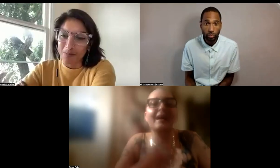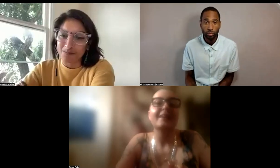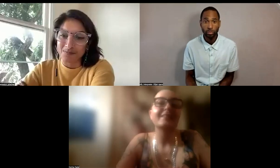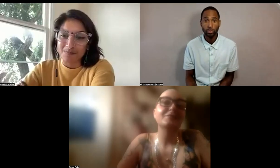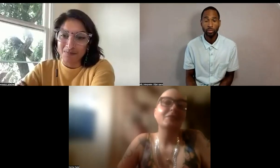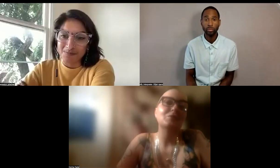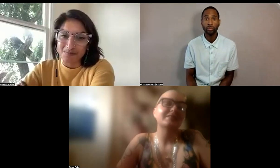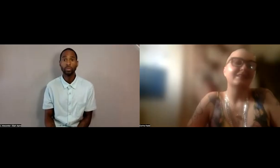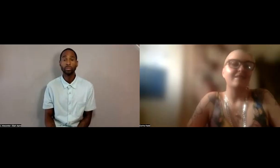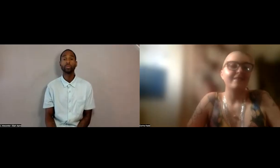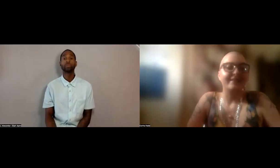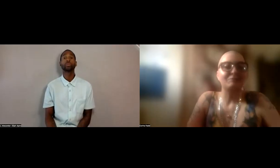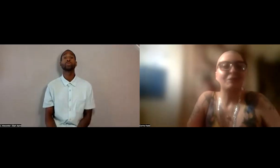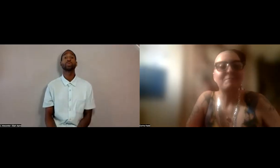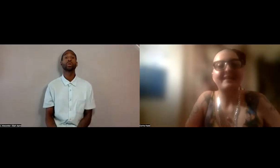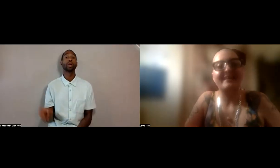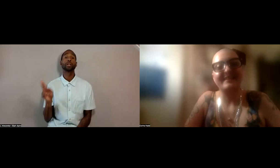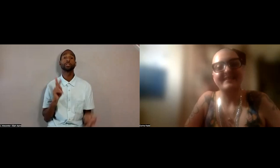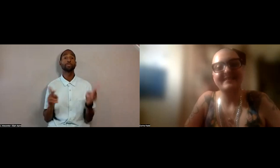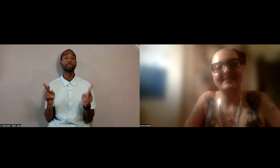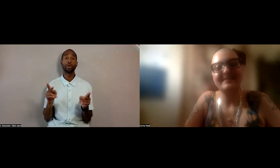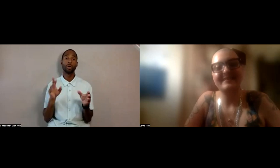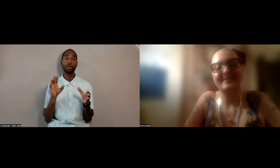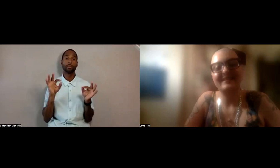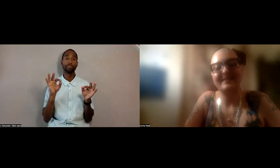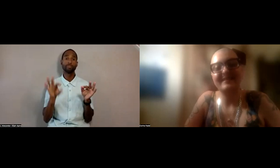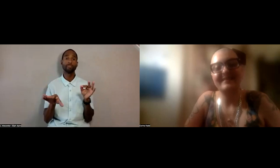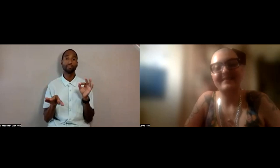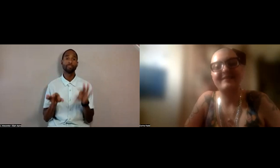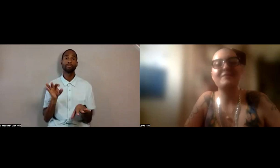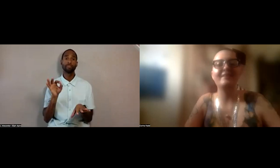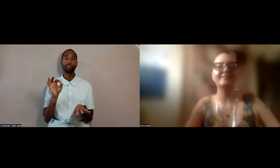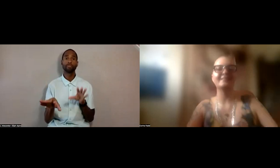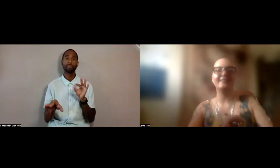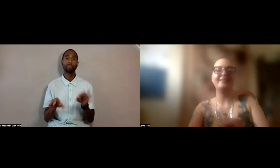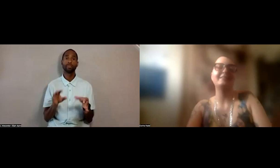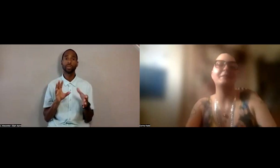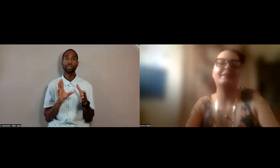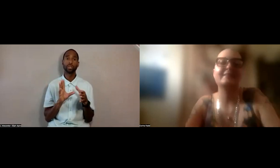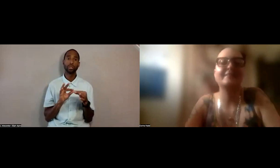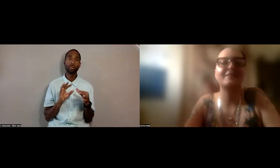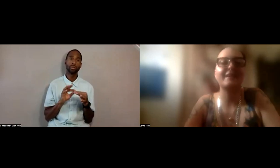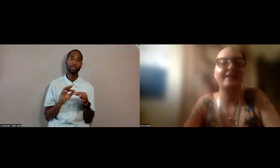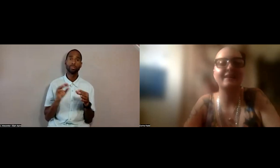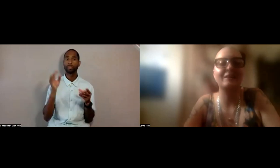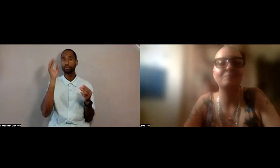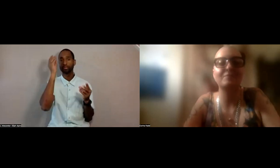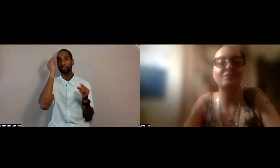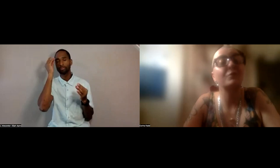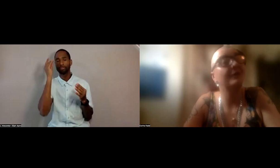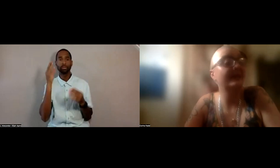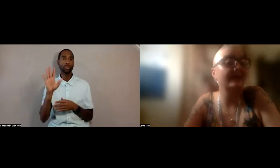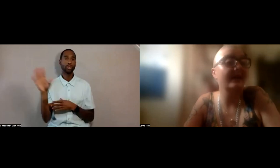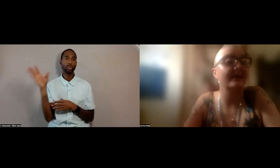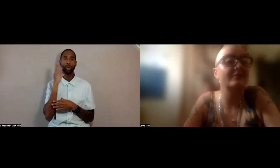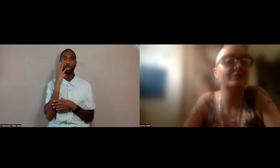So as folks are dropping in their thoughts and their experiences in the chat,